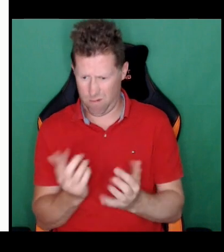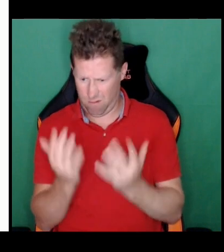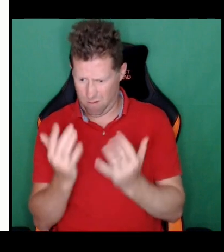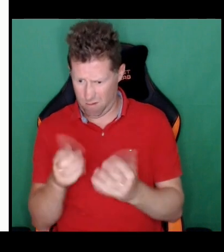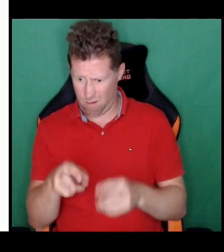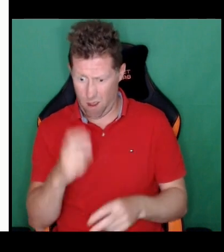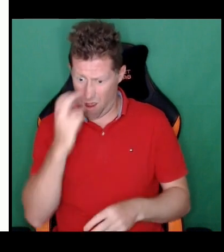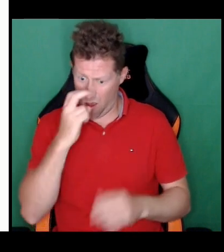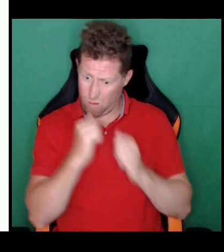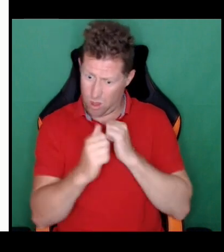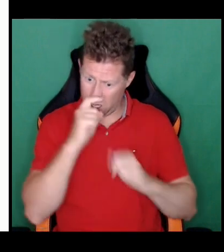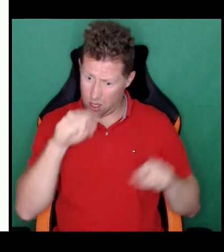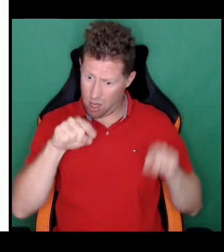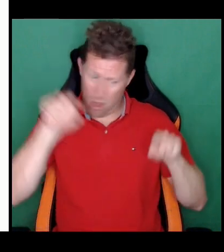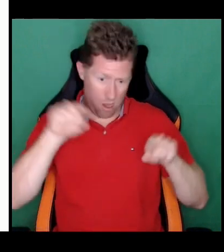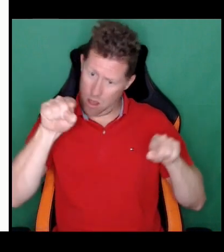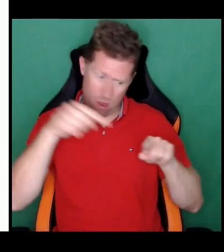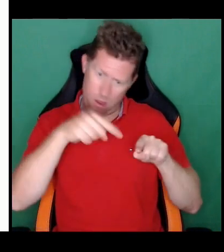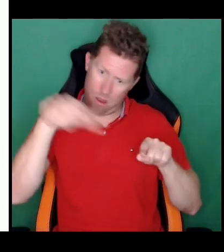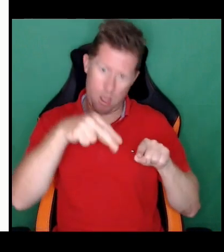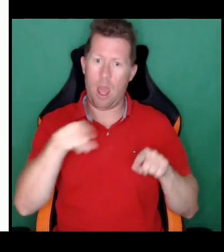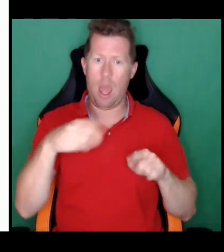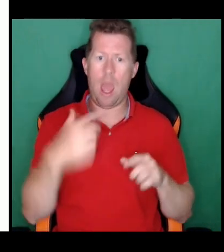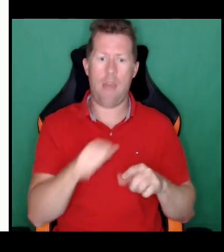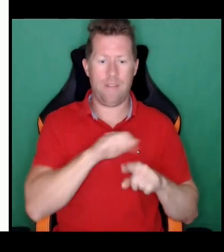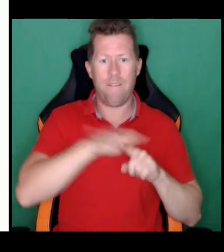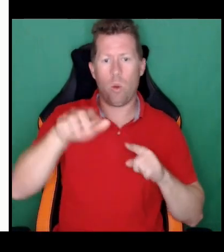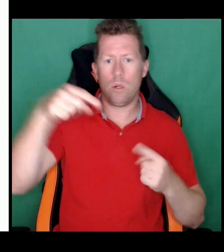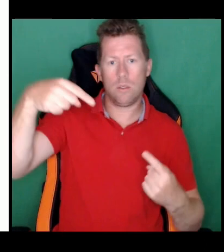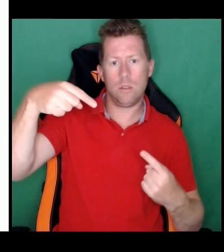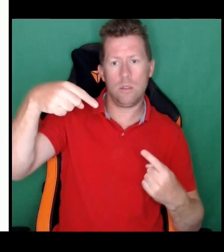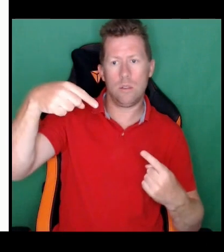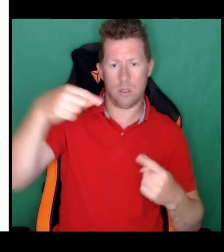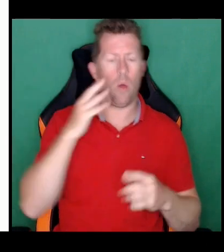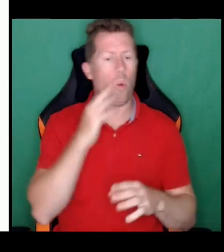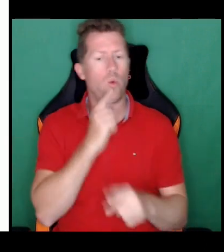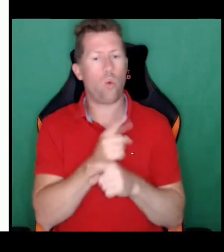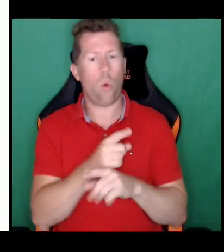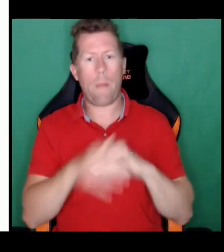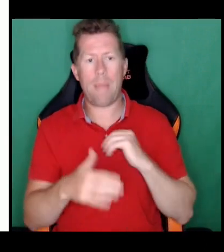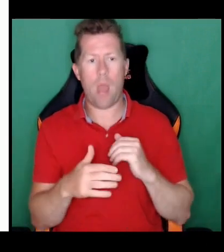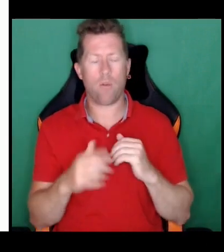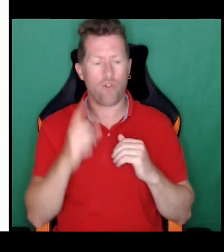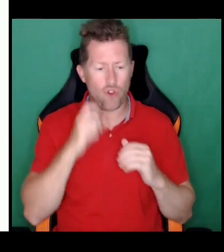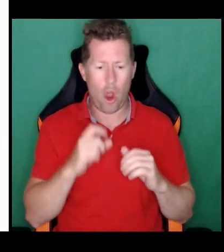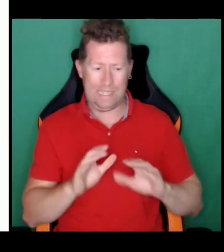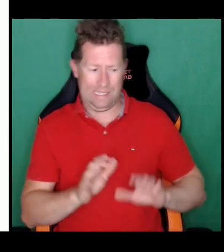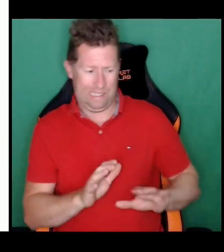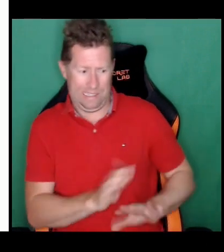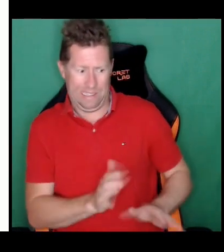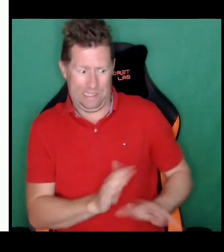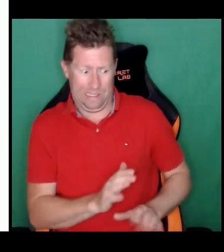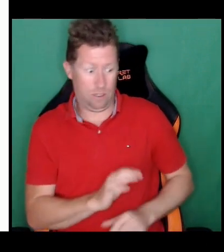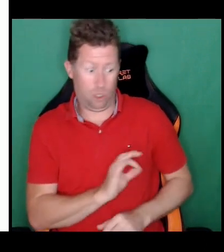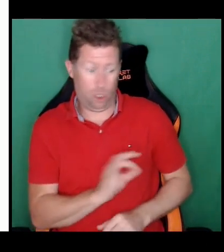of older siblings. And we know that older siblings are highly influential, both when it comes to dissuading their younger siblings from vaping,